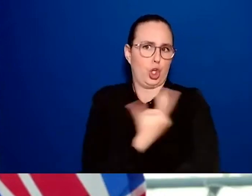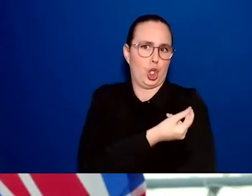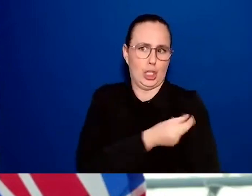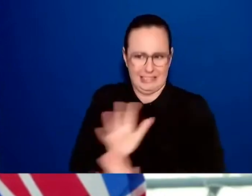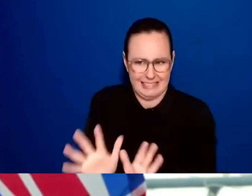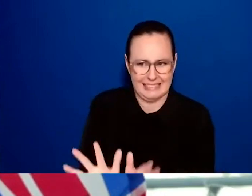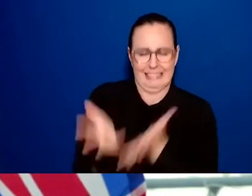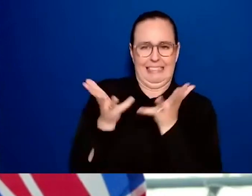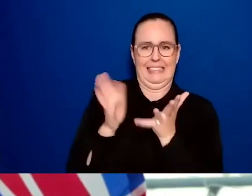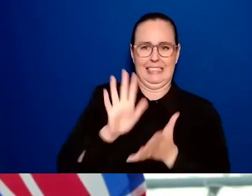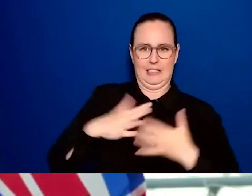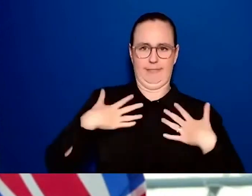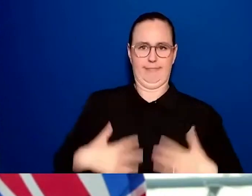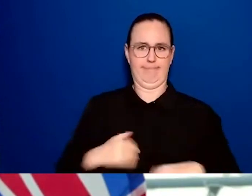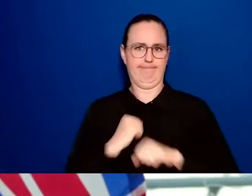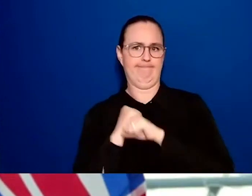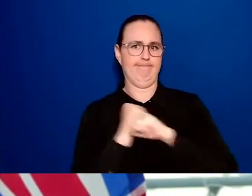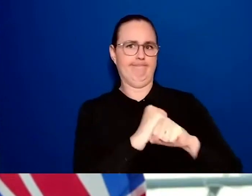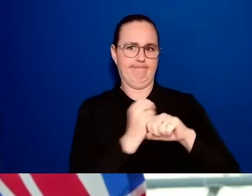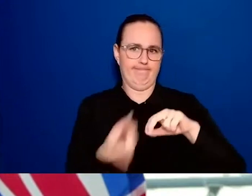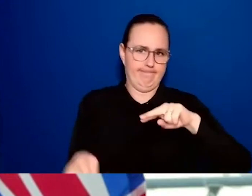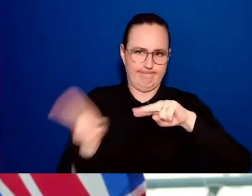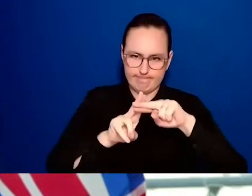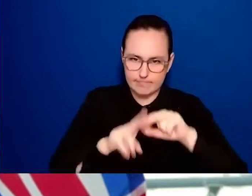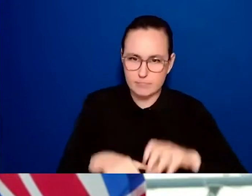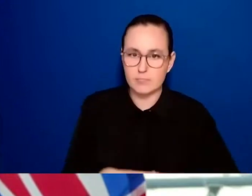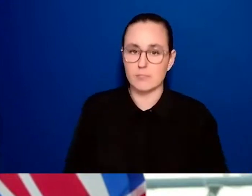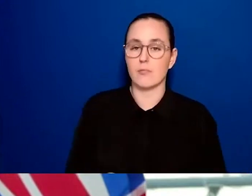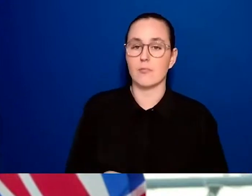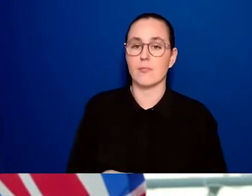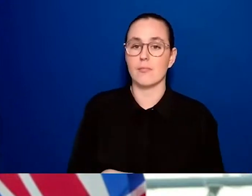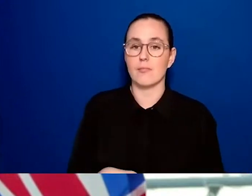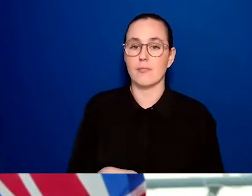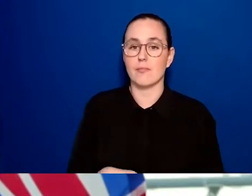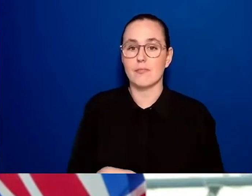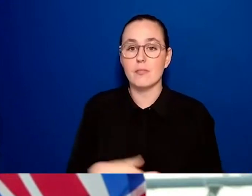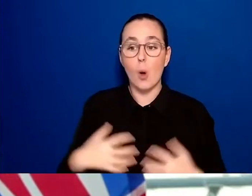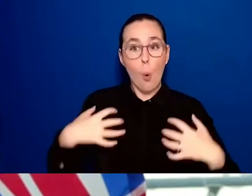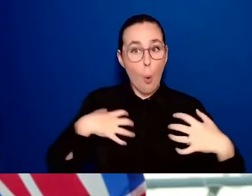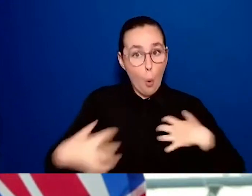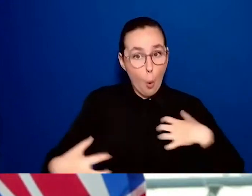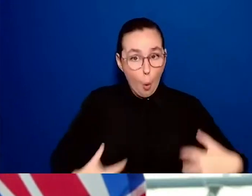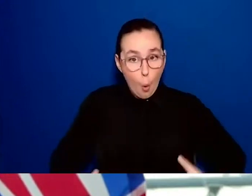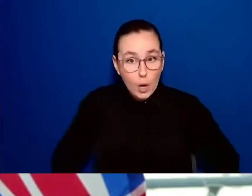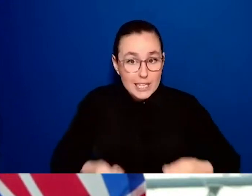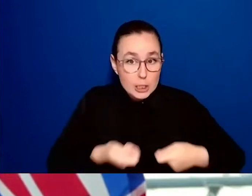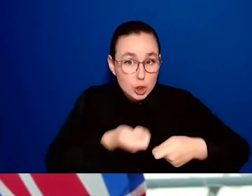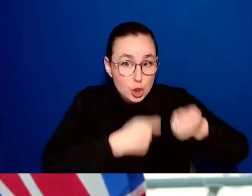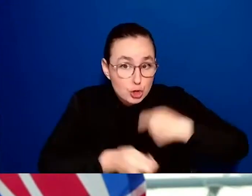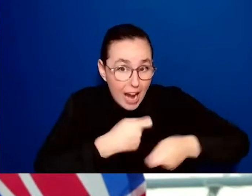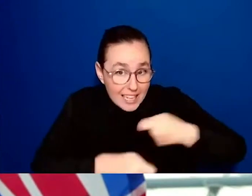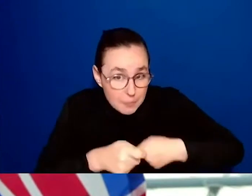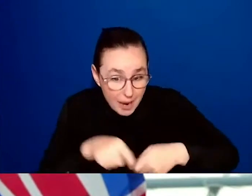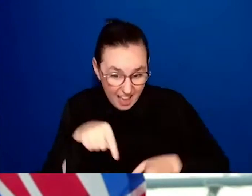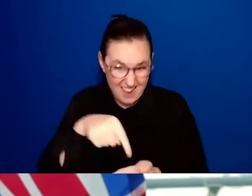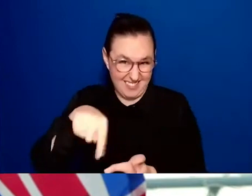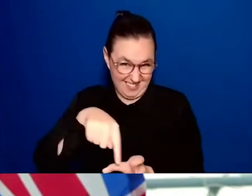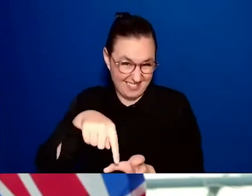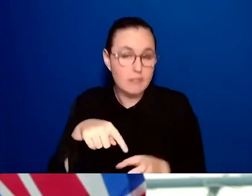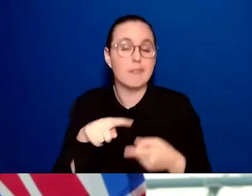had solid organ transplants, people who are being actively treated for hematologic cancers and